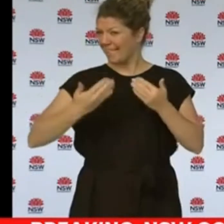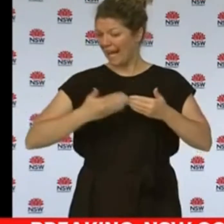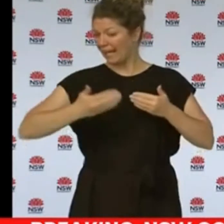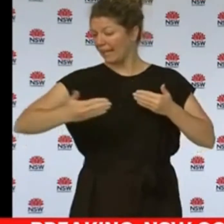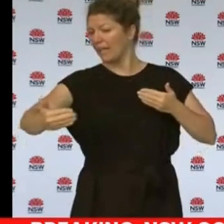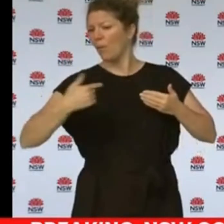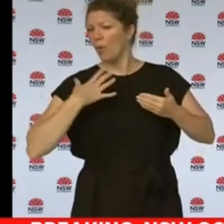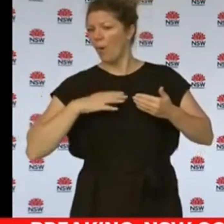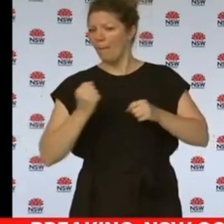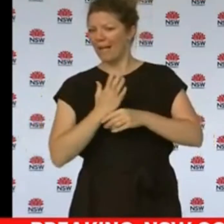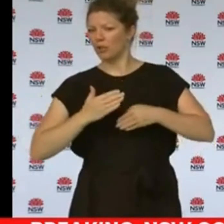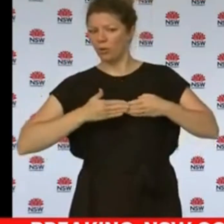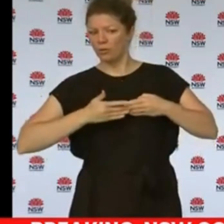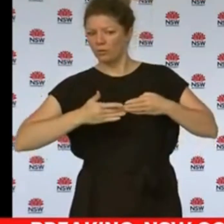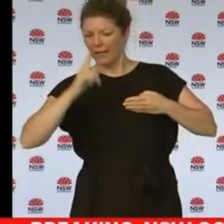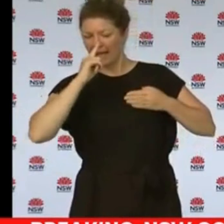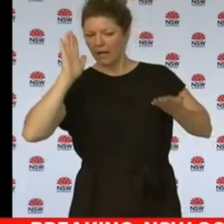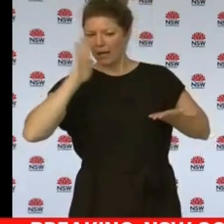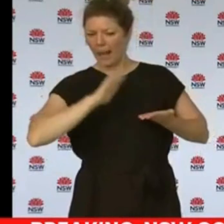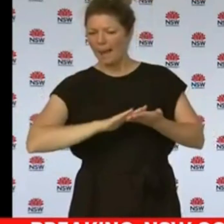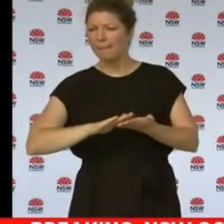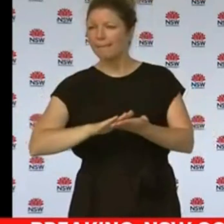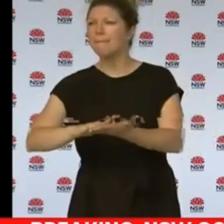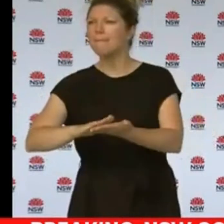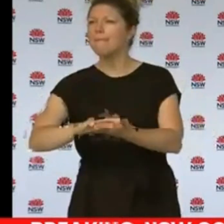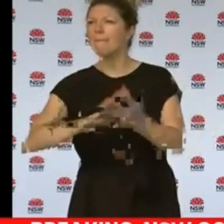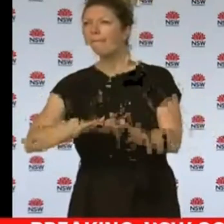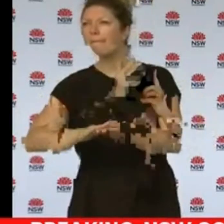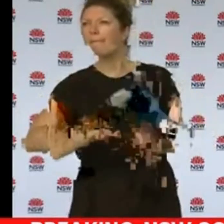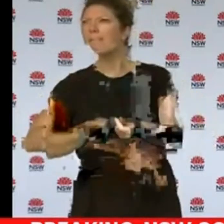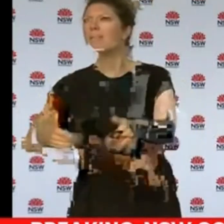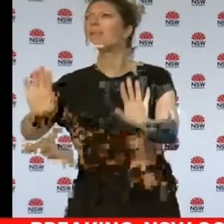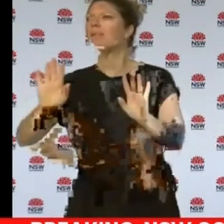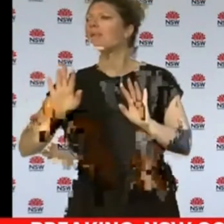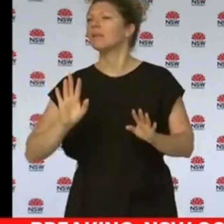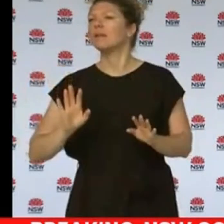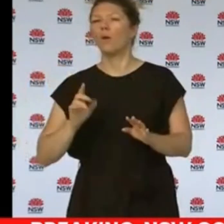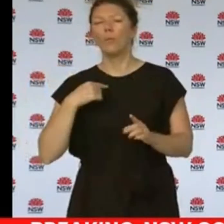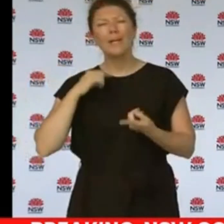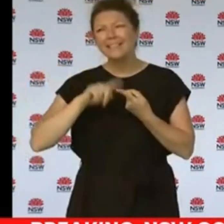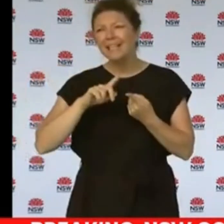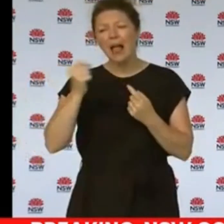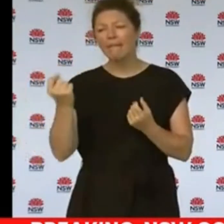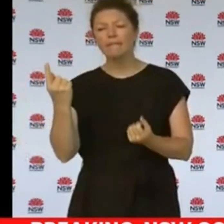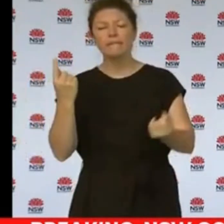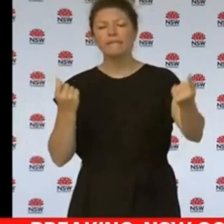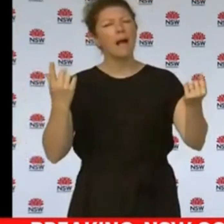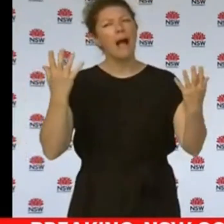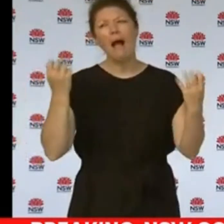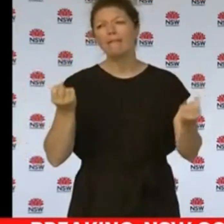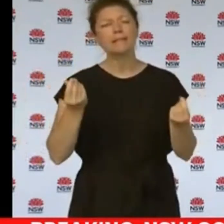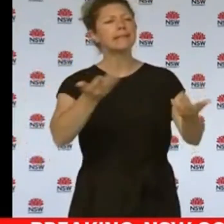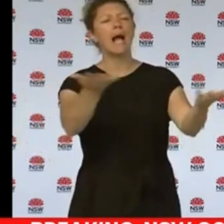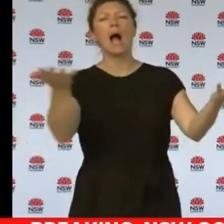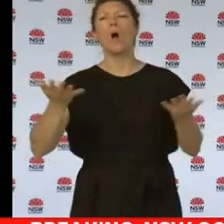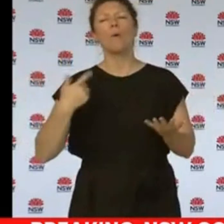days, and please refer to the website to maintain vigilance. As I said, we're at the process of mopping up these last